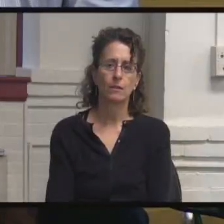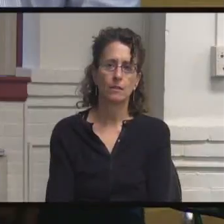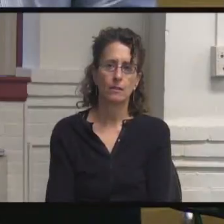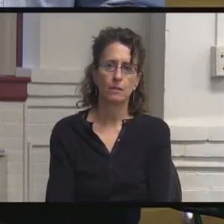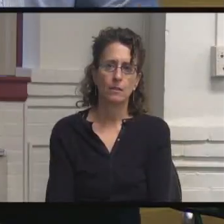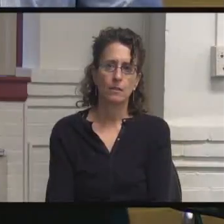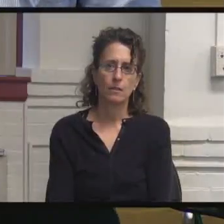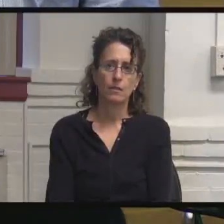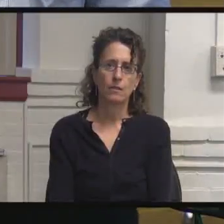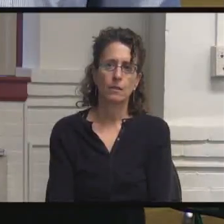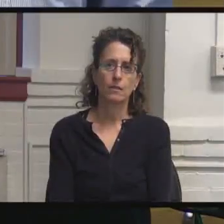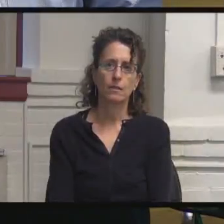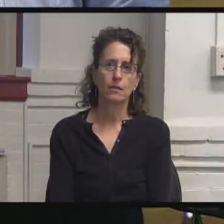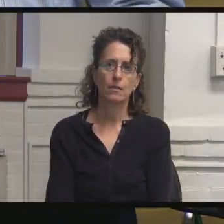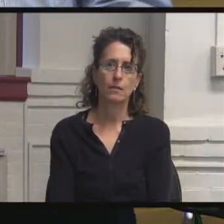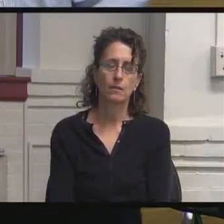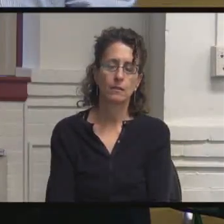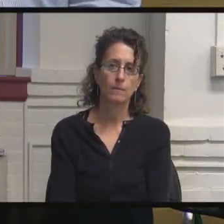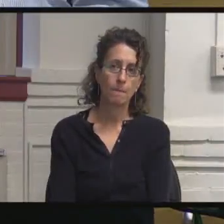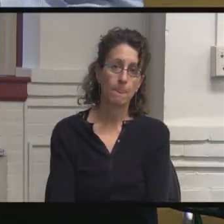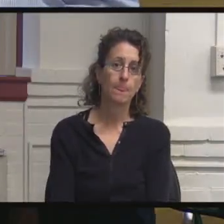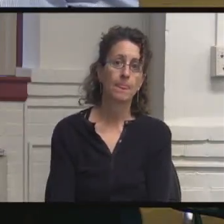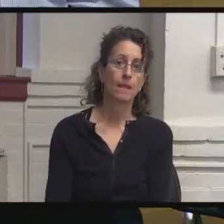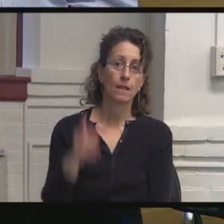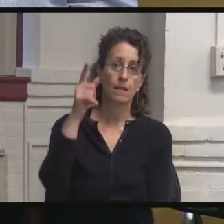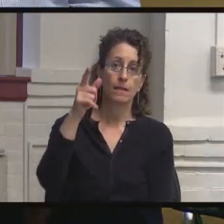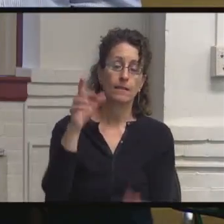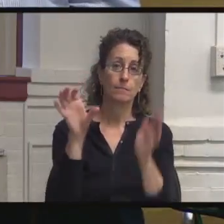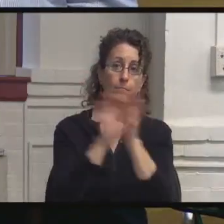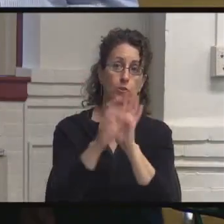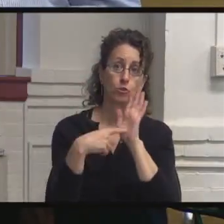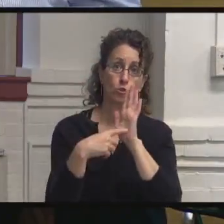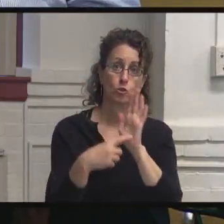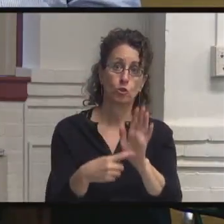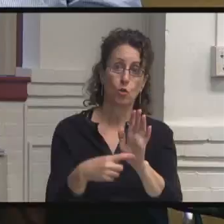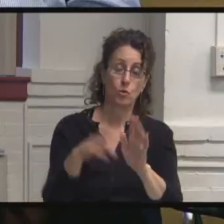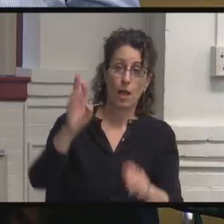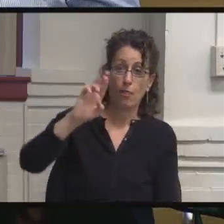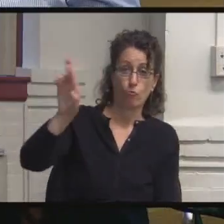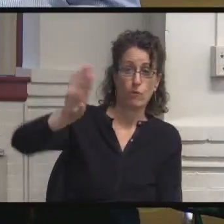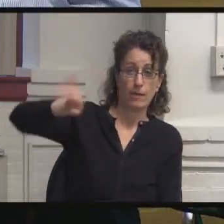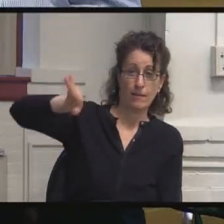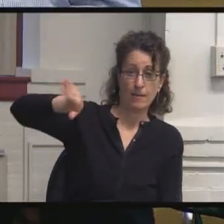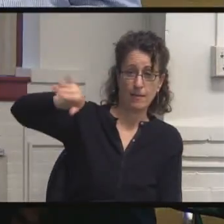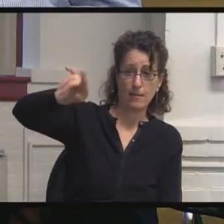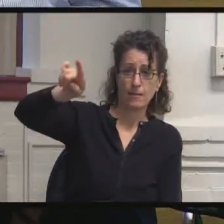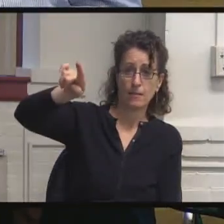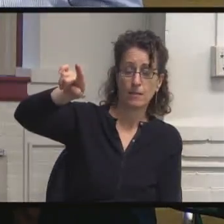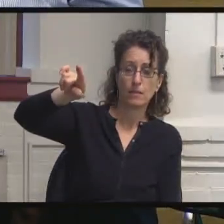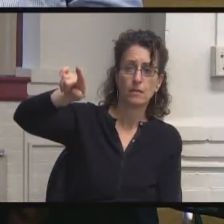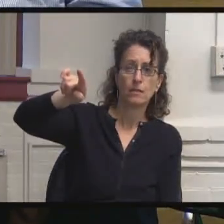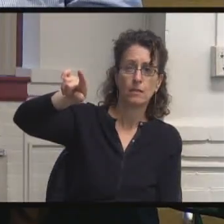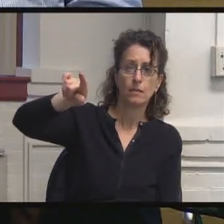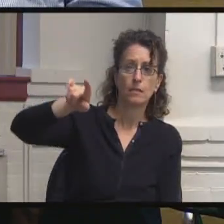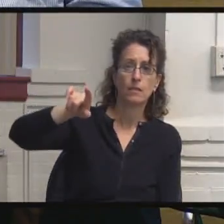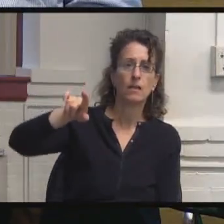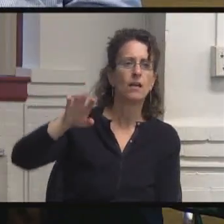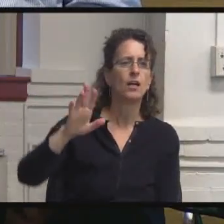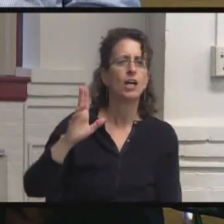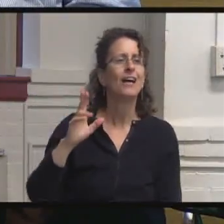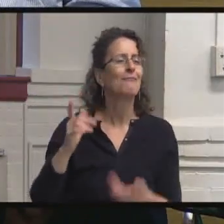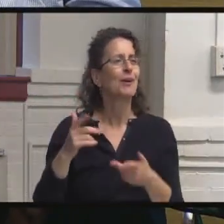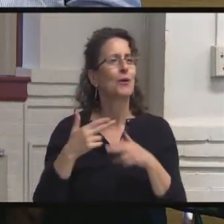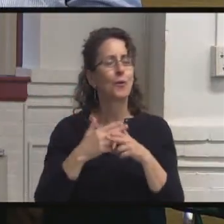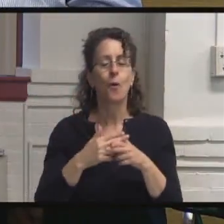right, of course. What this shows is on the right-hand side of the screen, there is the current, what we call the Cellular on